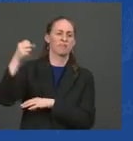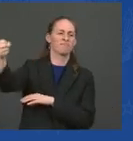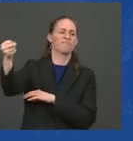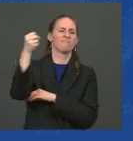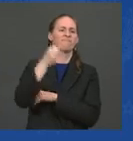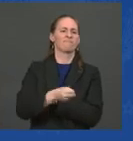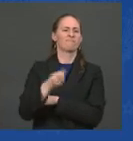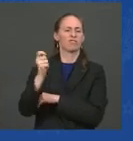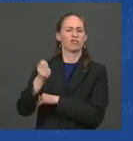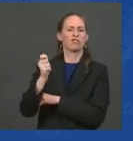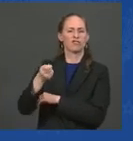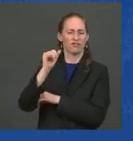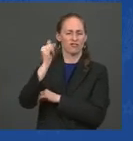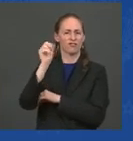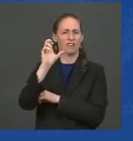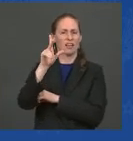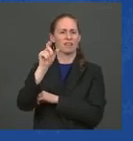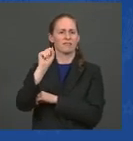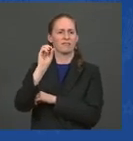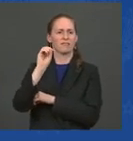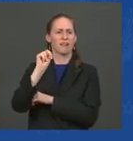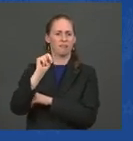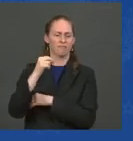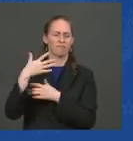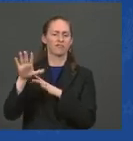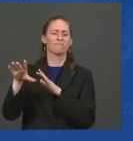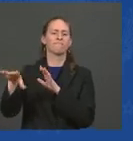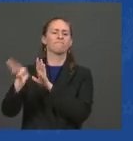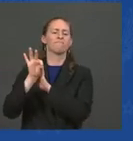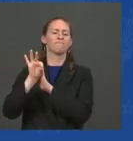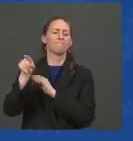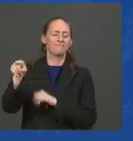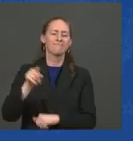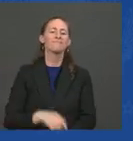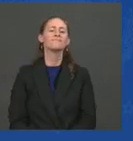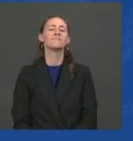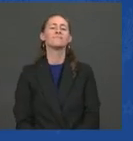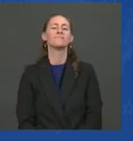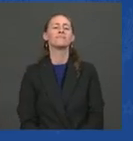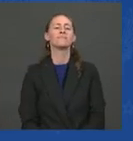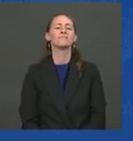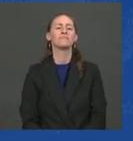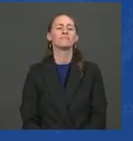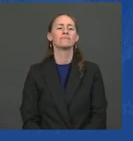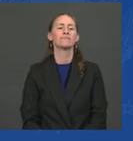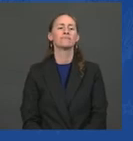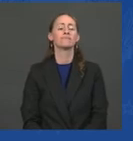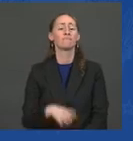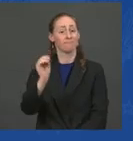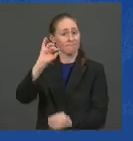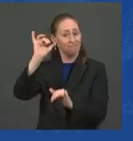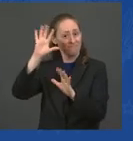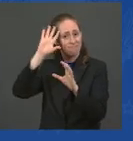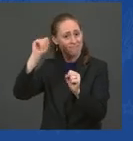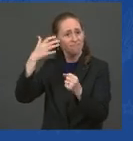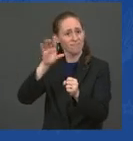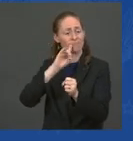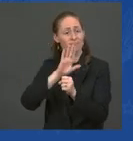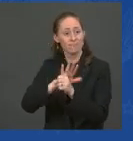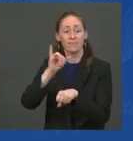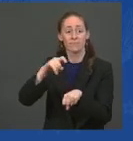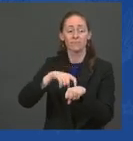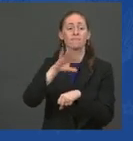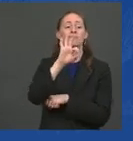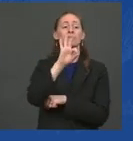President Truman, shortly thereafter, of course, confirmed that choice. What FDR, Harry Truman,